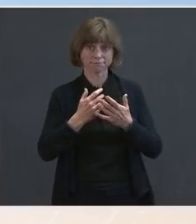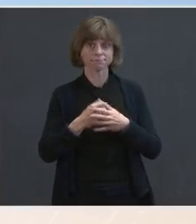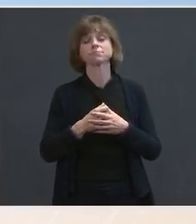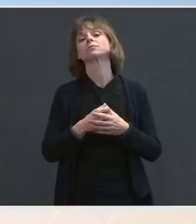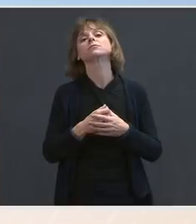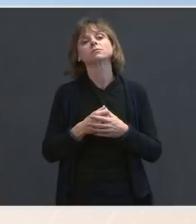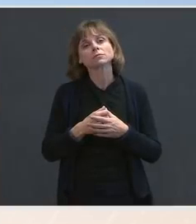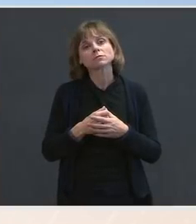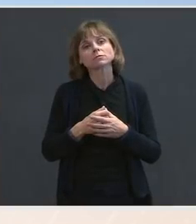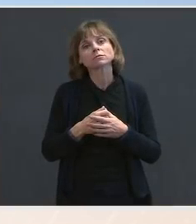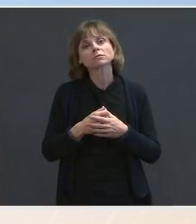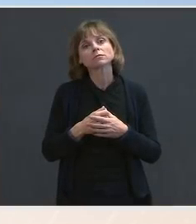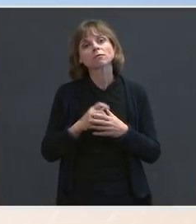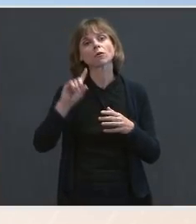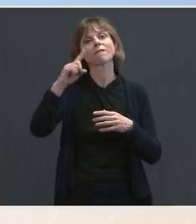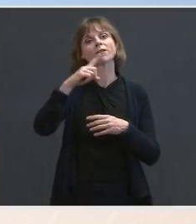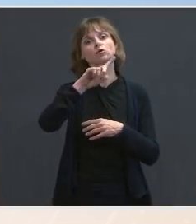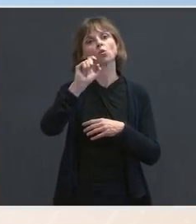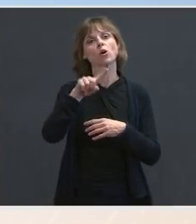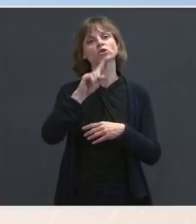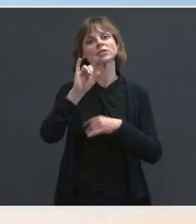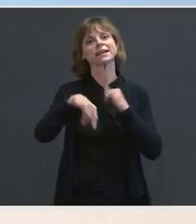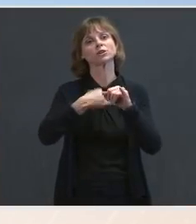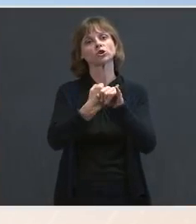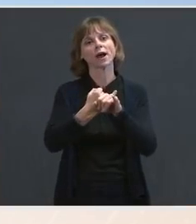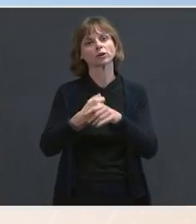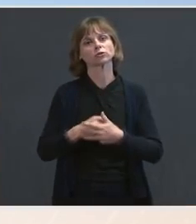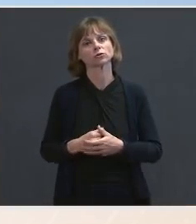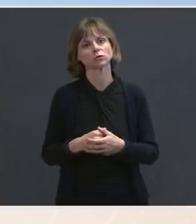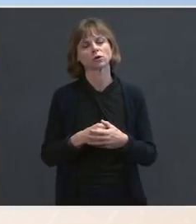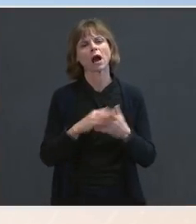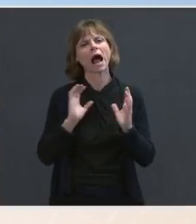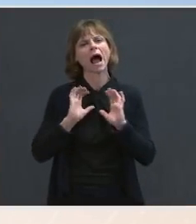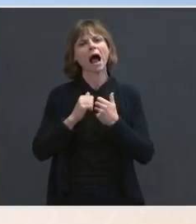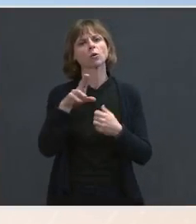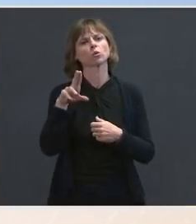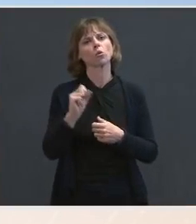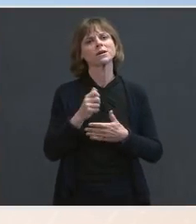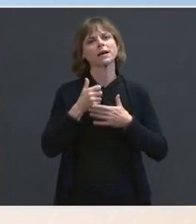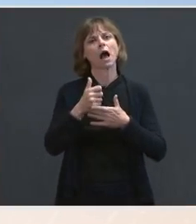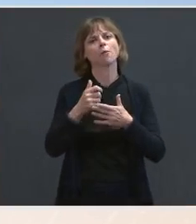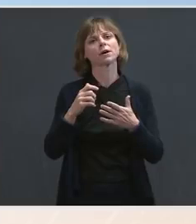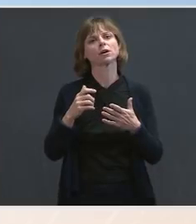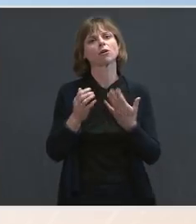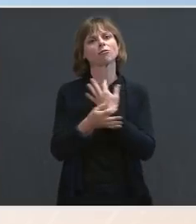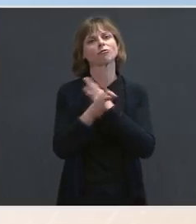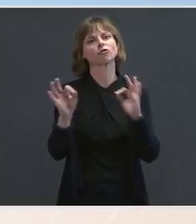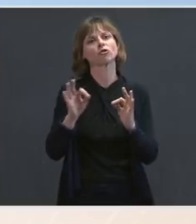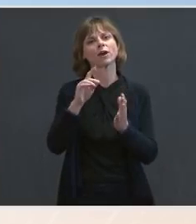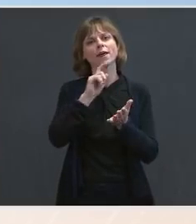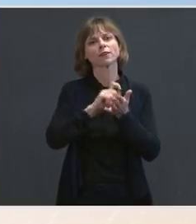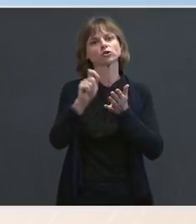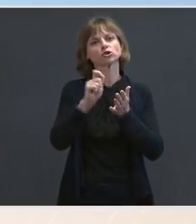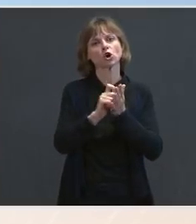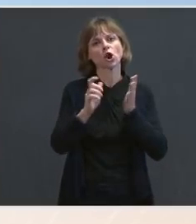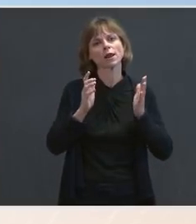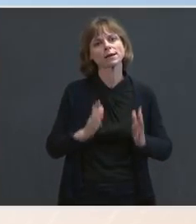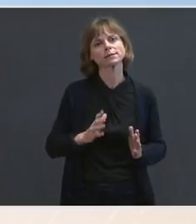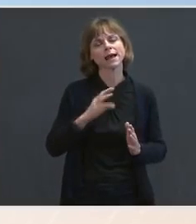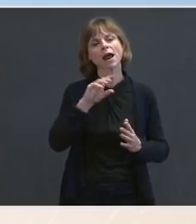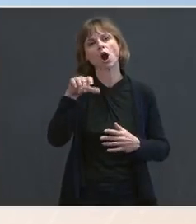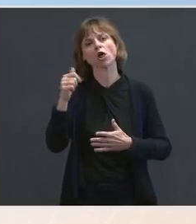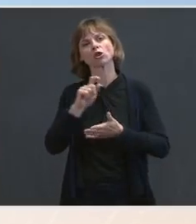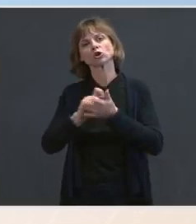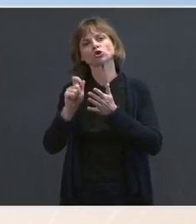start with international. What is the U.S. doing to help free AP journalist Tin Zin and other journalists detained